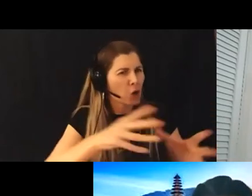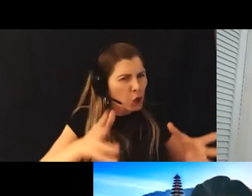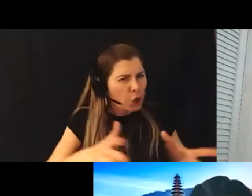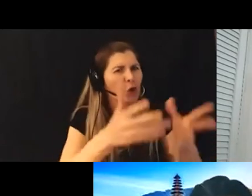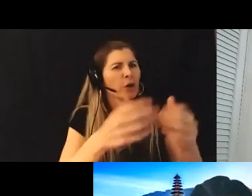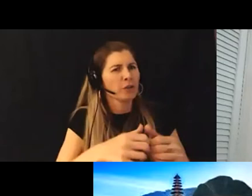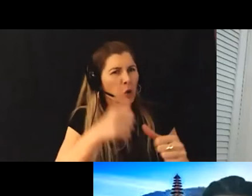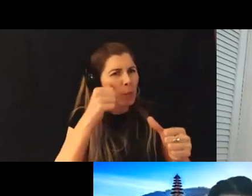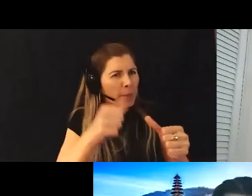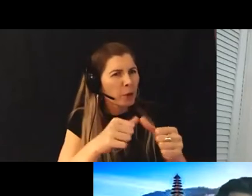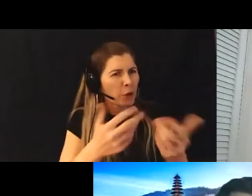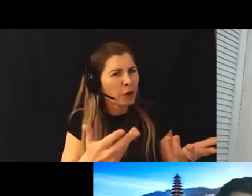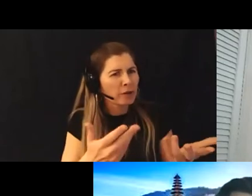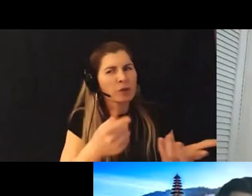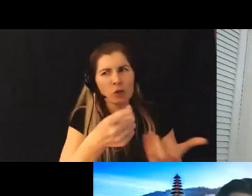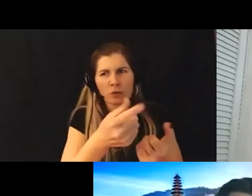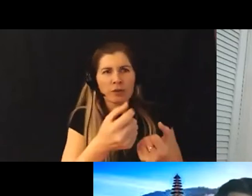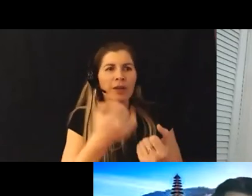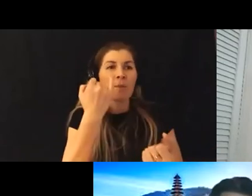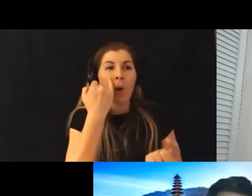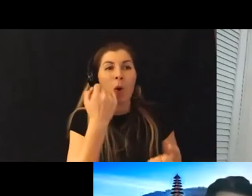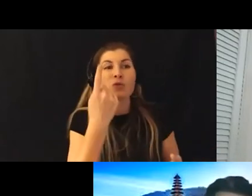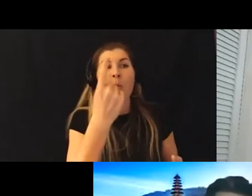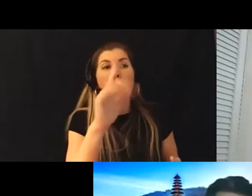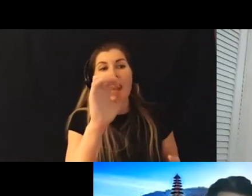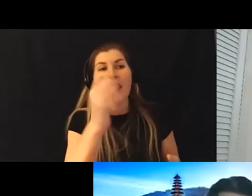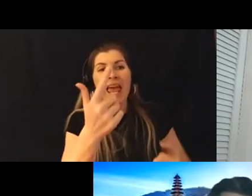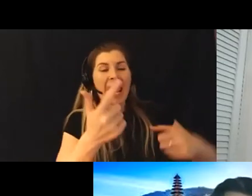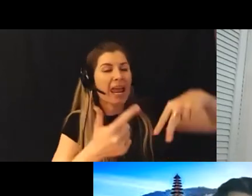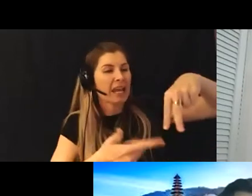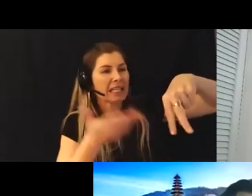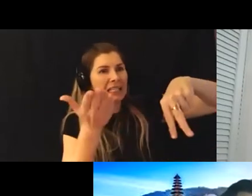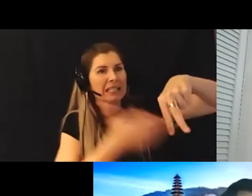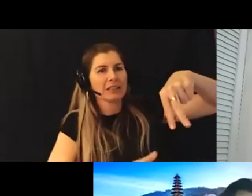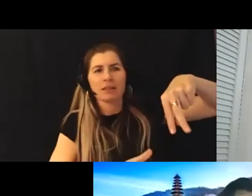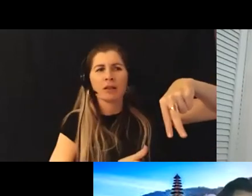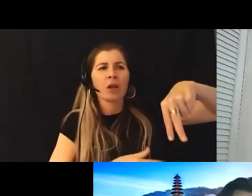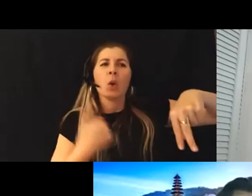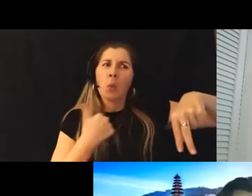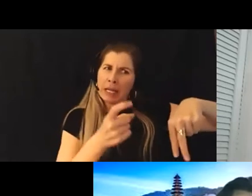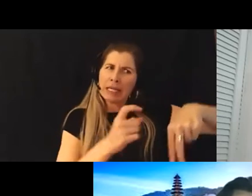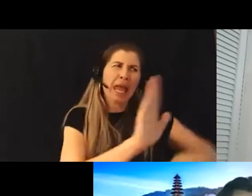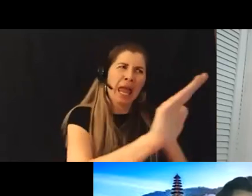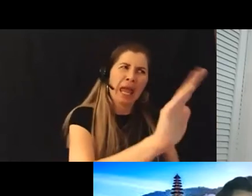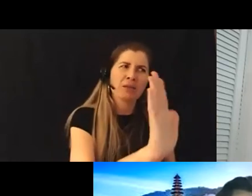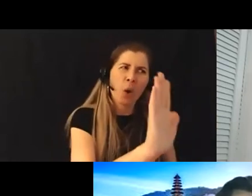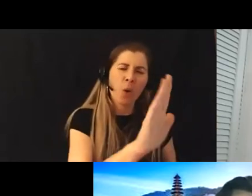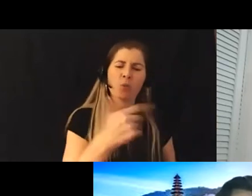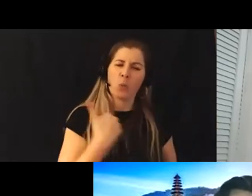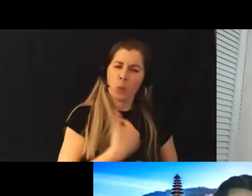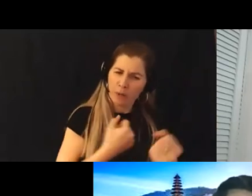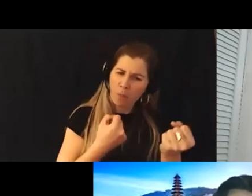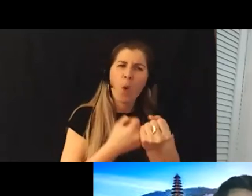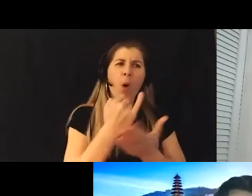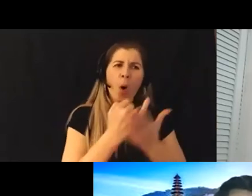stool. So if one leg is being hacked up, we all have to jump together and say, we stand for arts education. So even